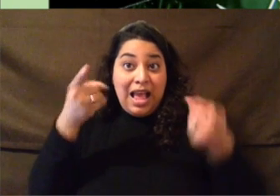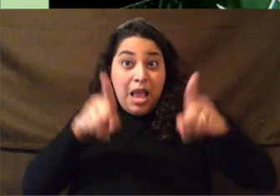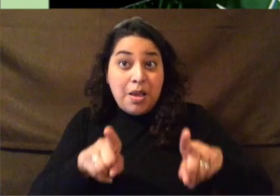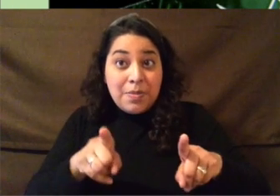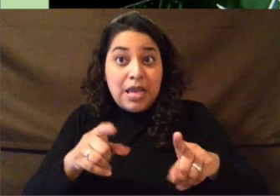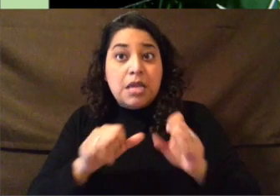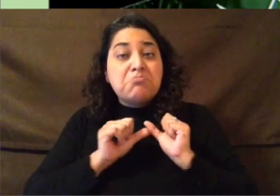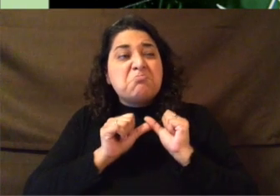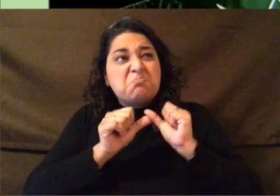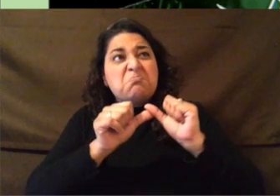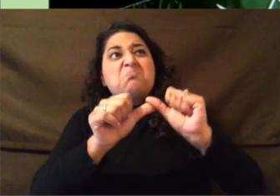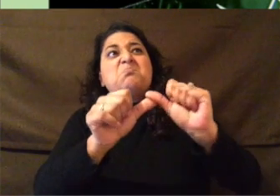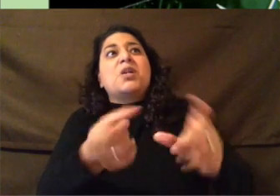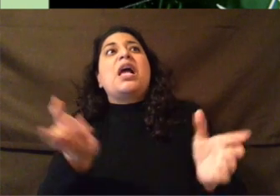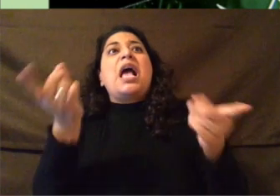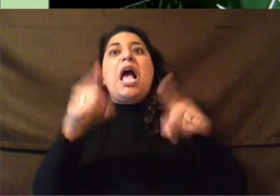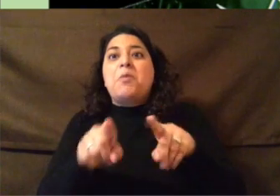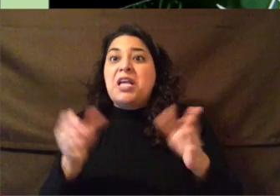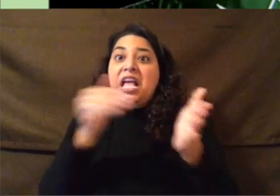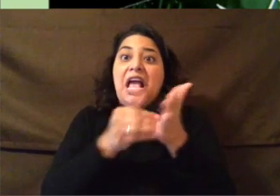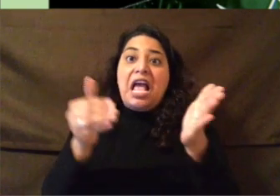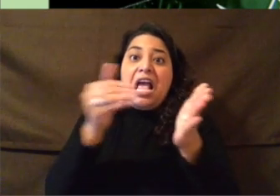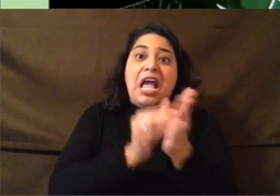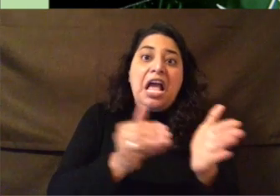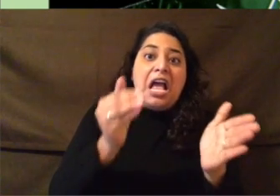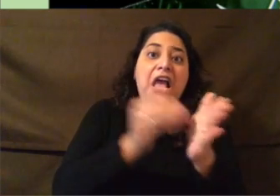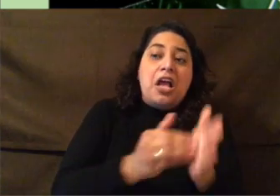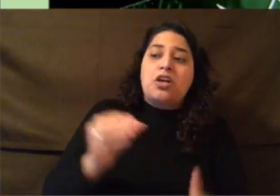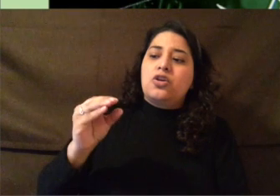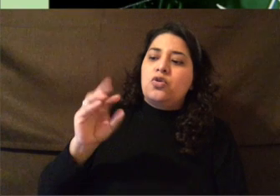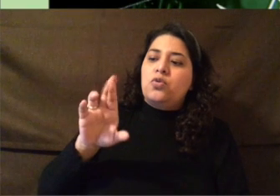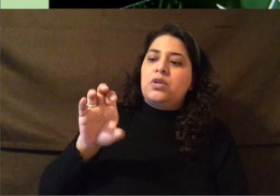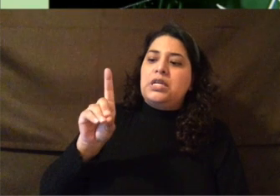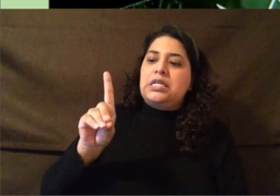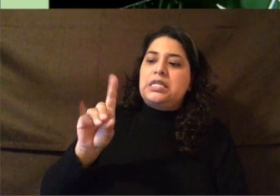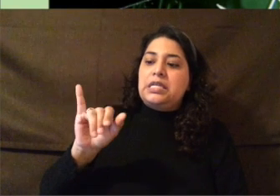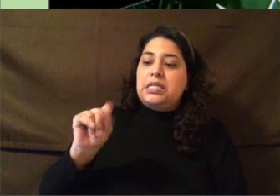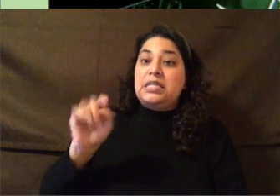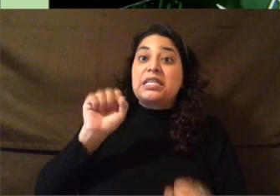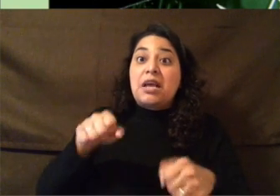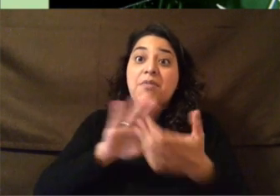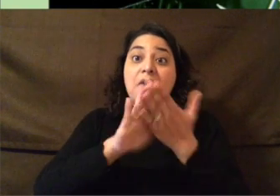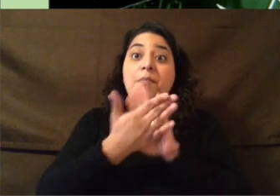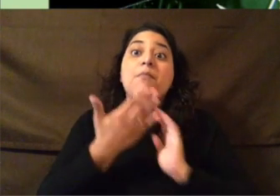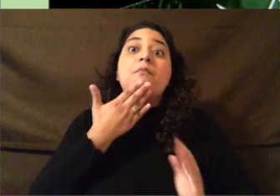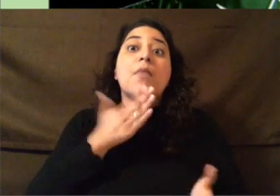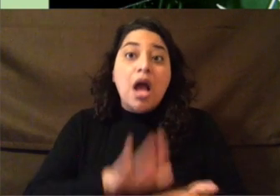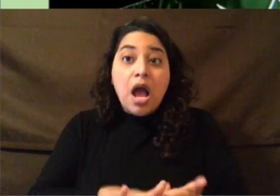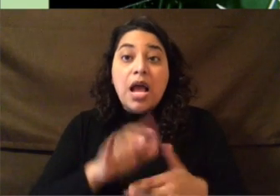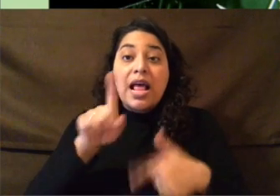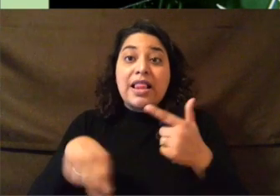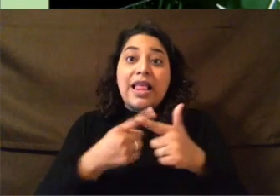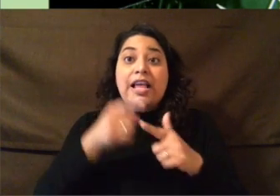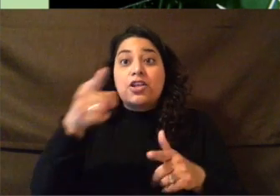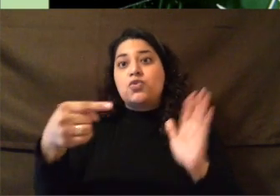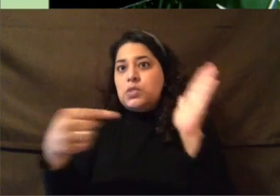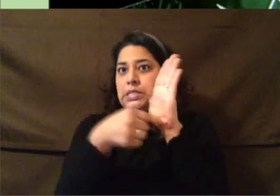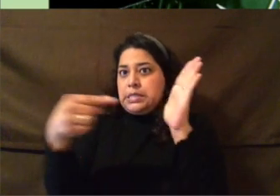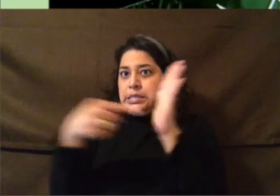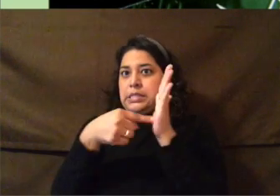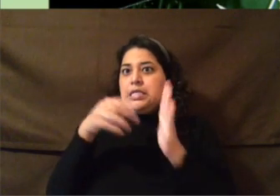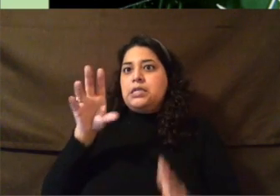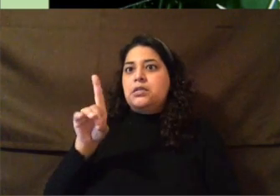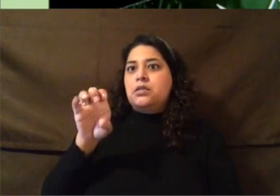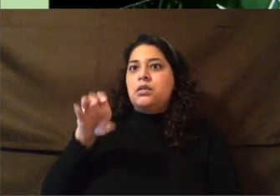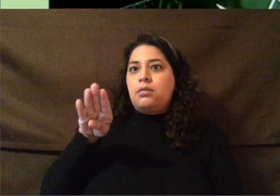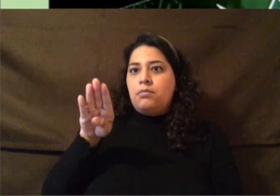And if that happens and it keeps on happening, then your credit can become bad and then you become in